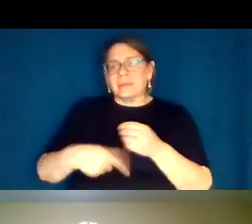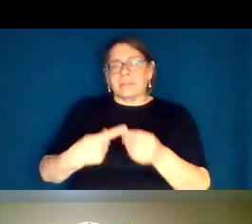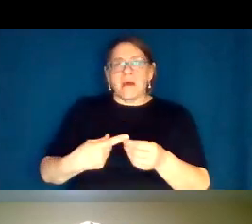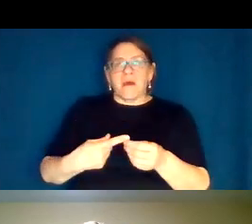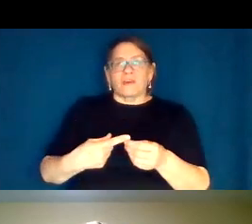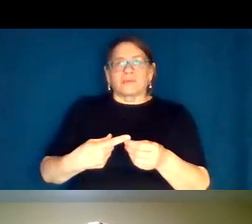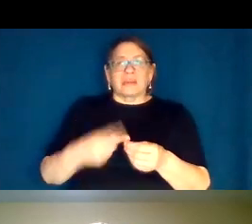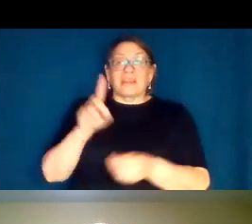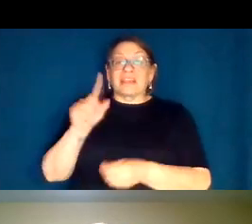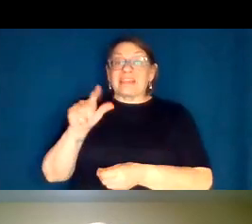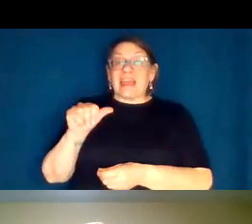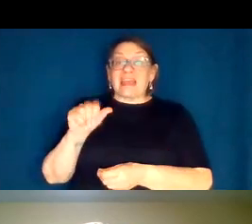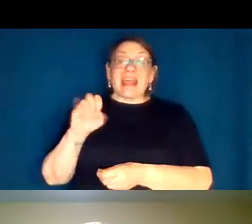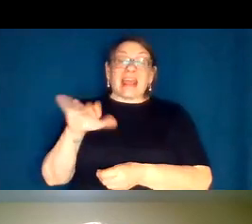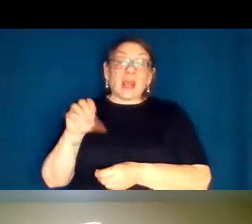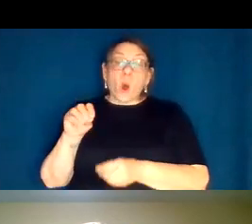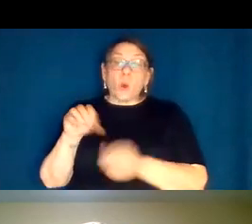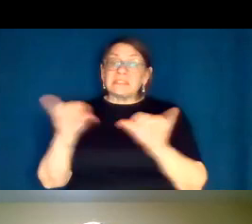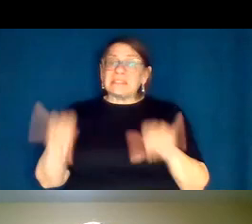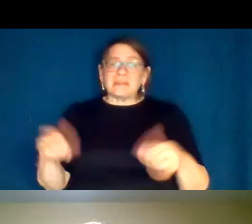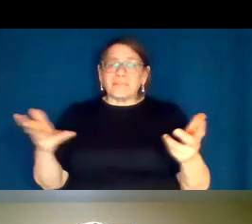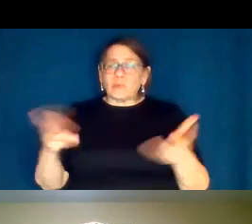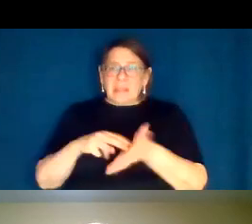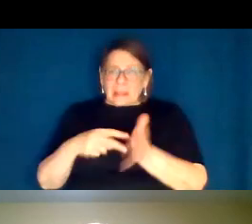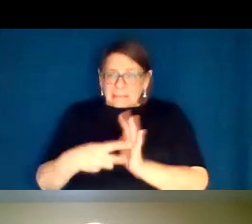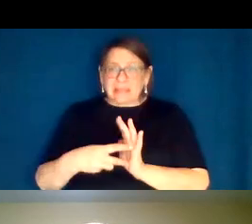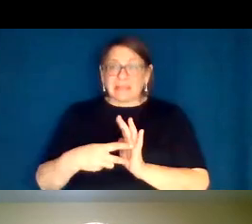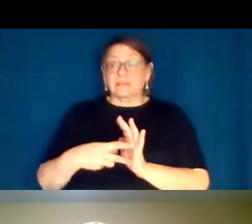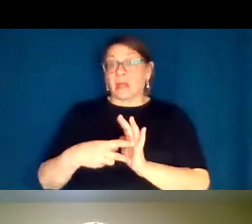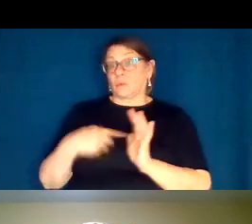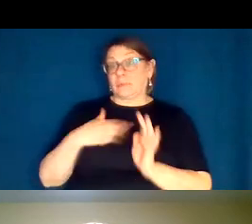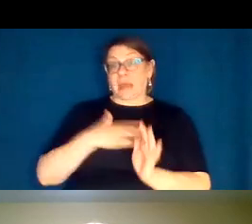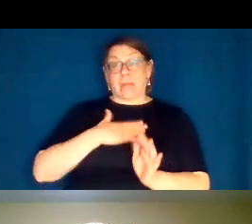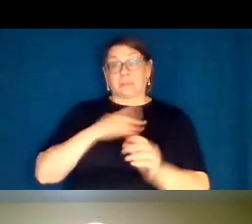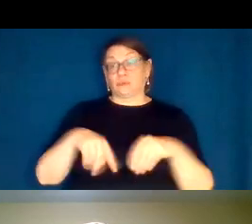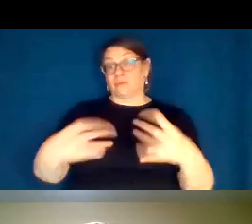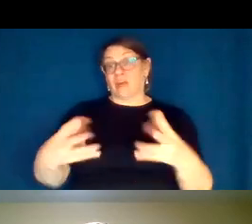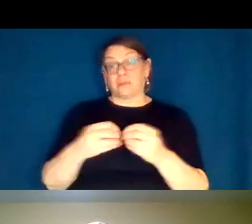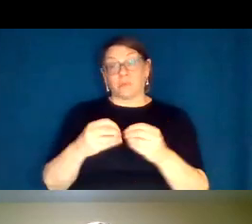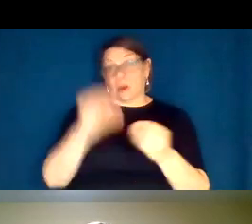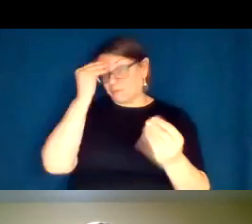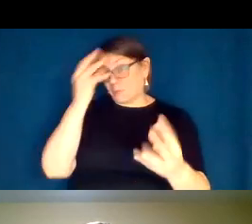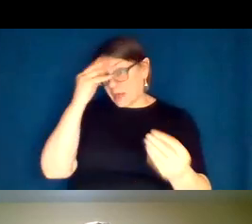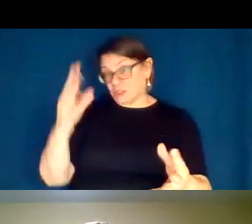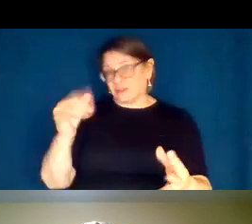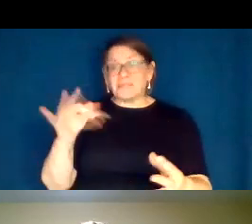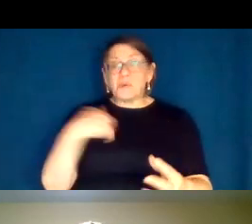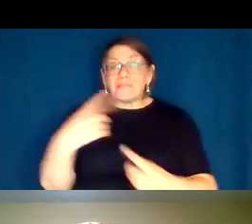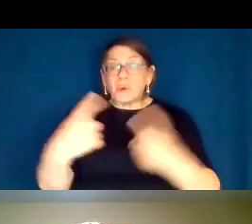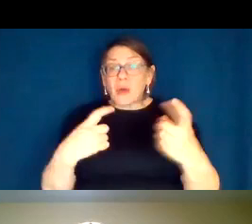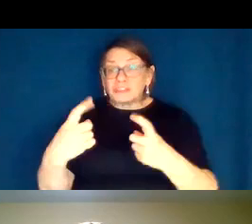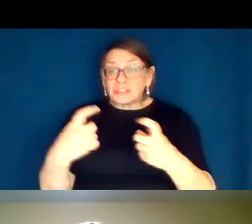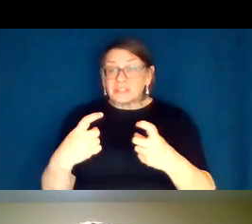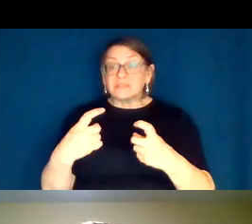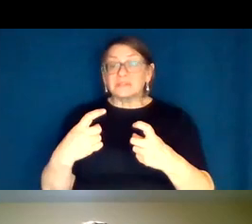what the data ecosystem is, and we can provide any additional context as we go. Please feel free, both Lisa